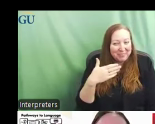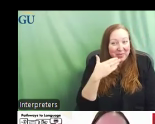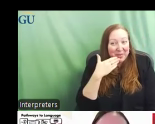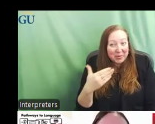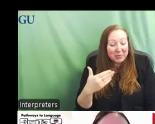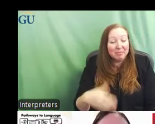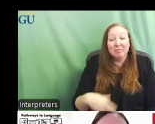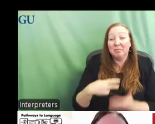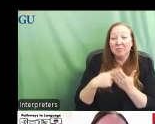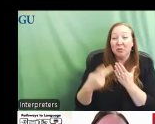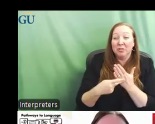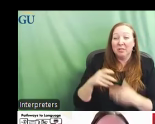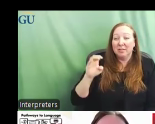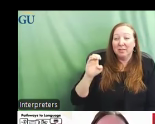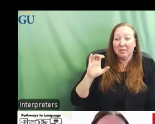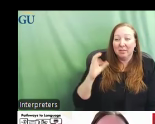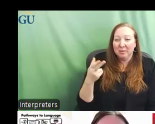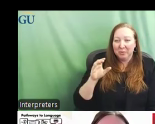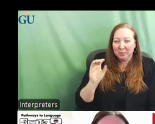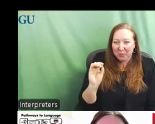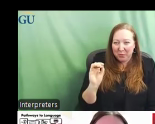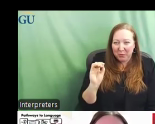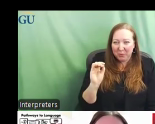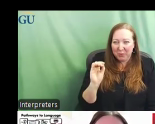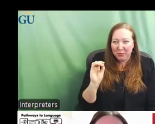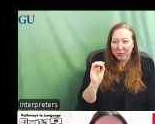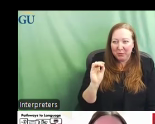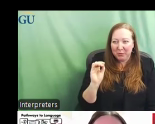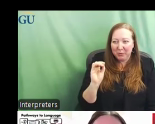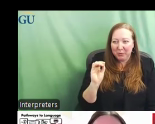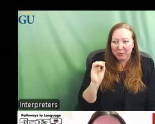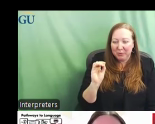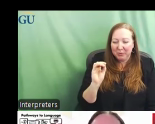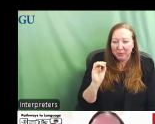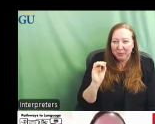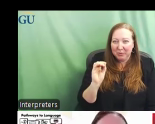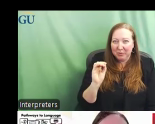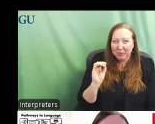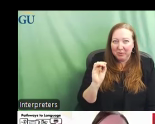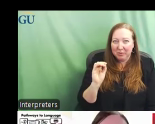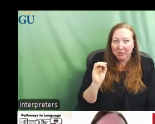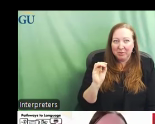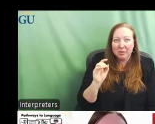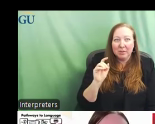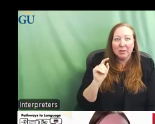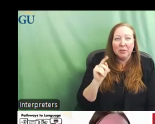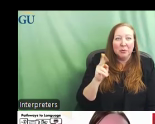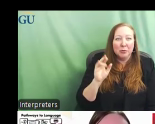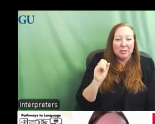Project Echo is a program that helps share. Oh, we can see your teams, Krista, just an